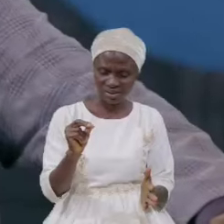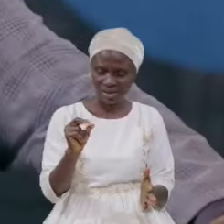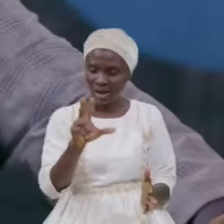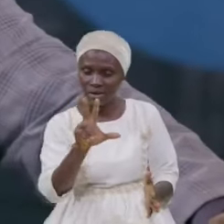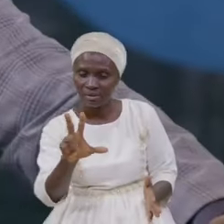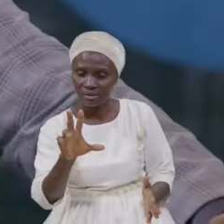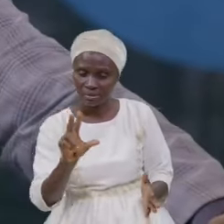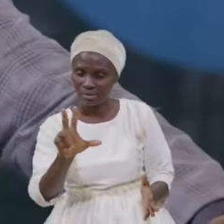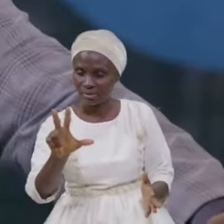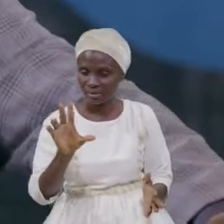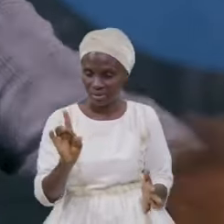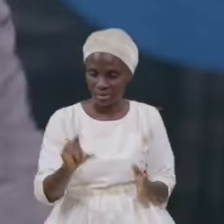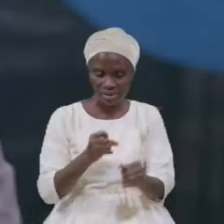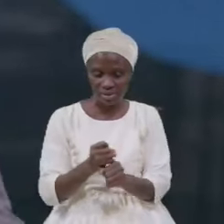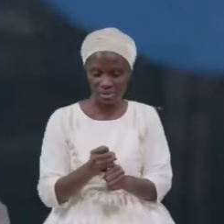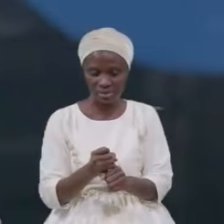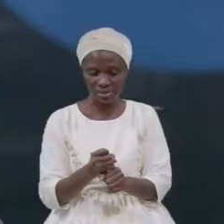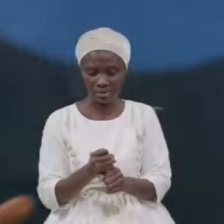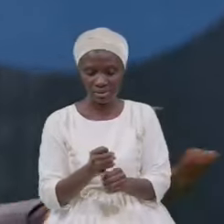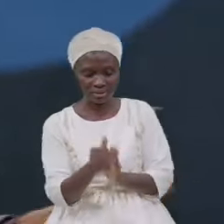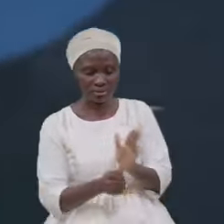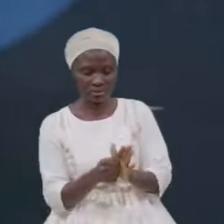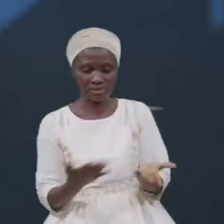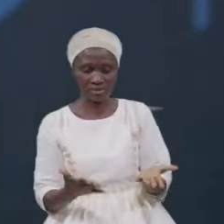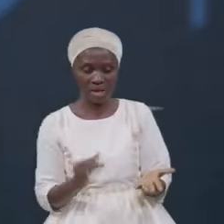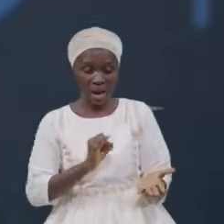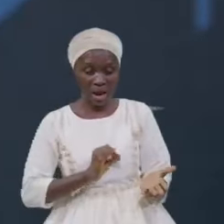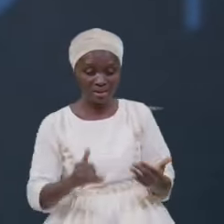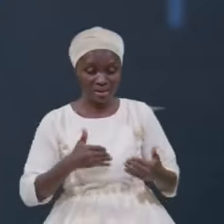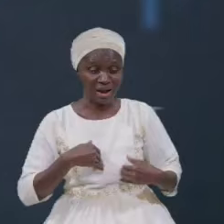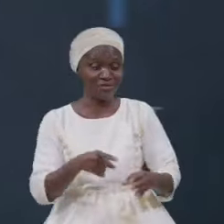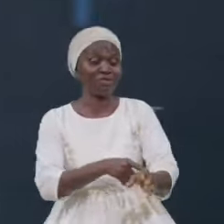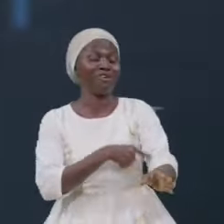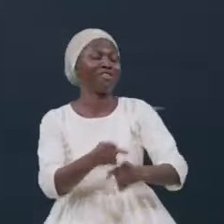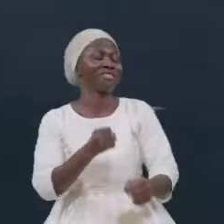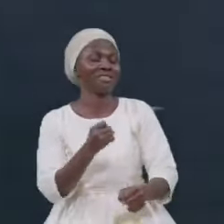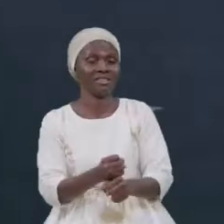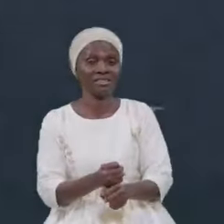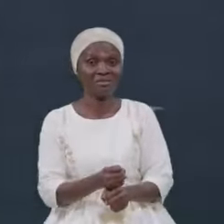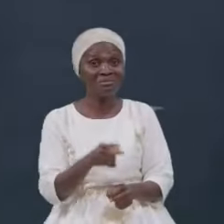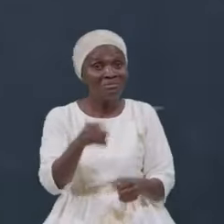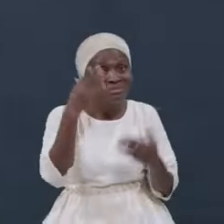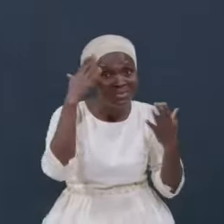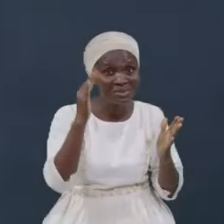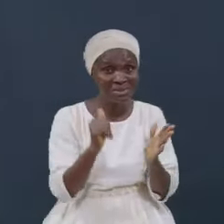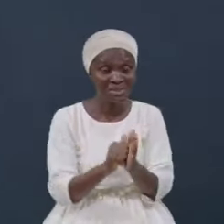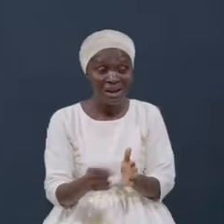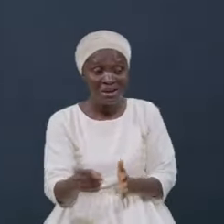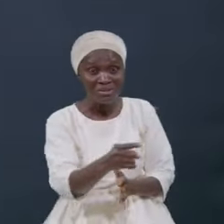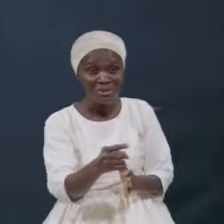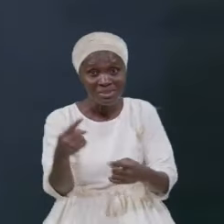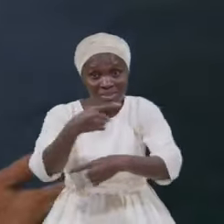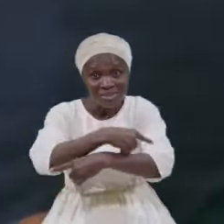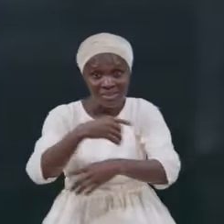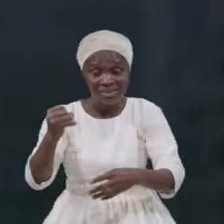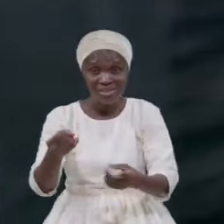come so rapidly that now you're about to go, and there are things were put off from the age of